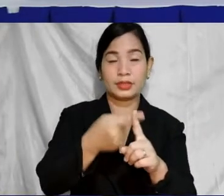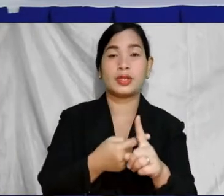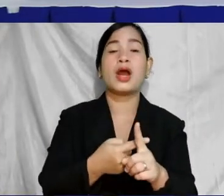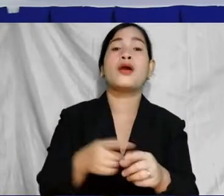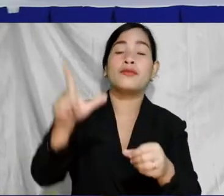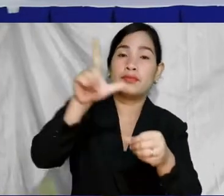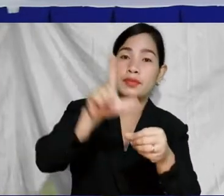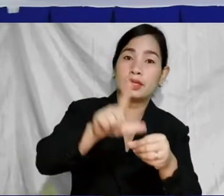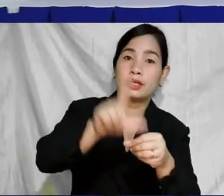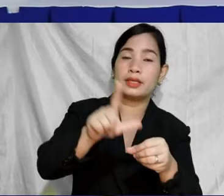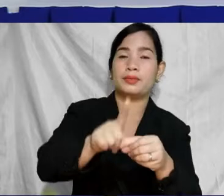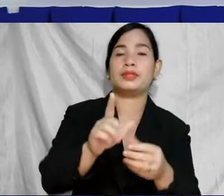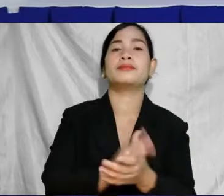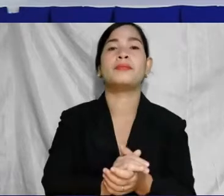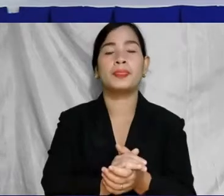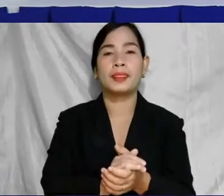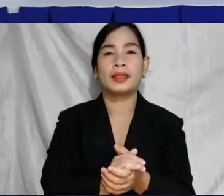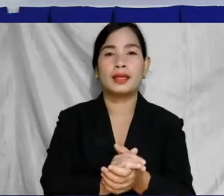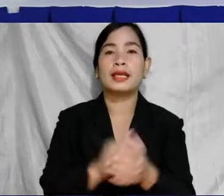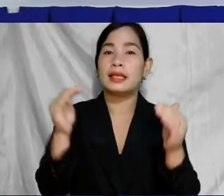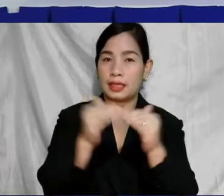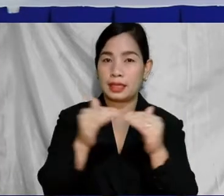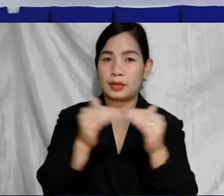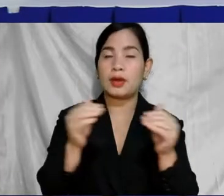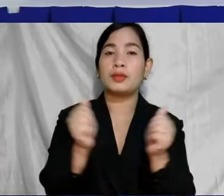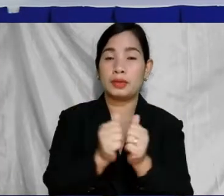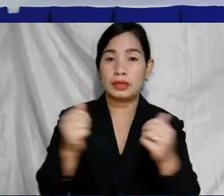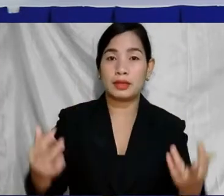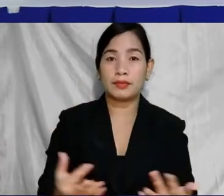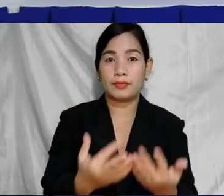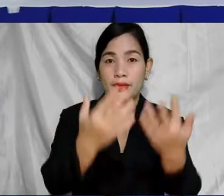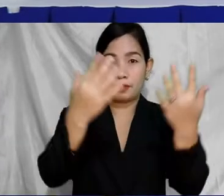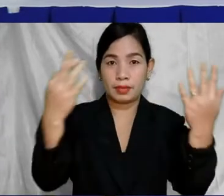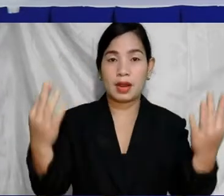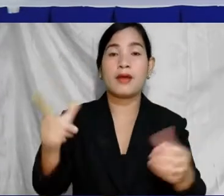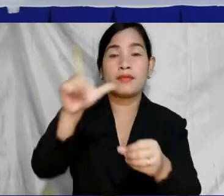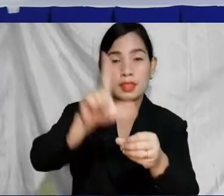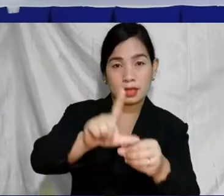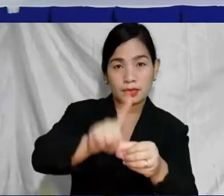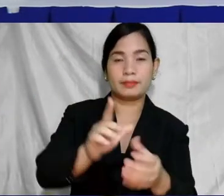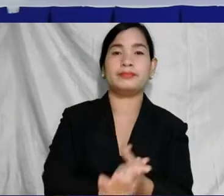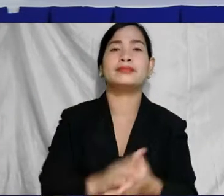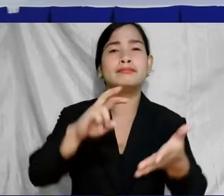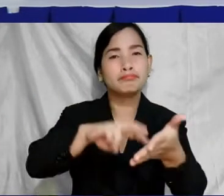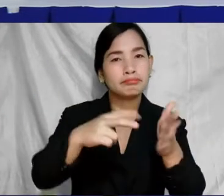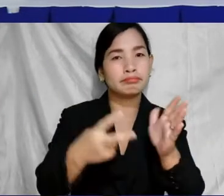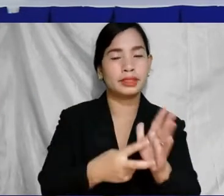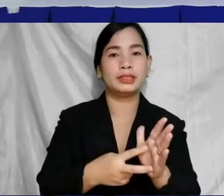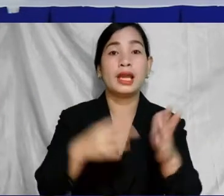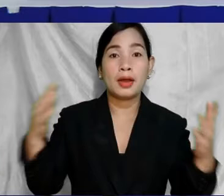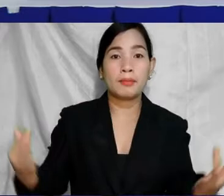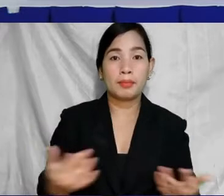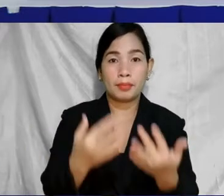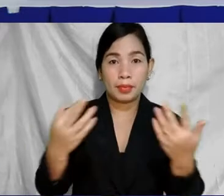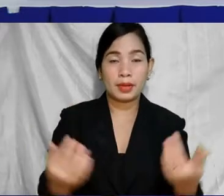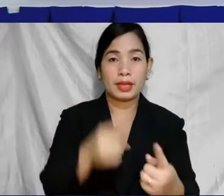a liquid is equal by the pressure exerted by the vapor of the liquid. In short, boiling